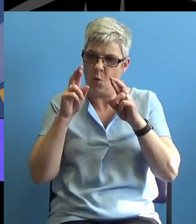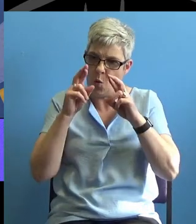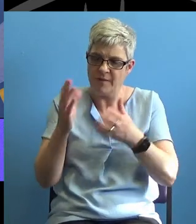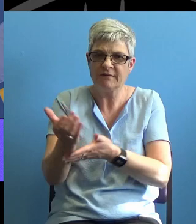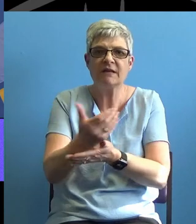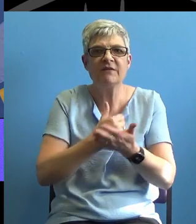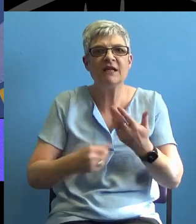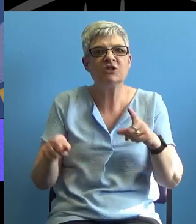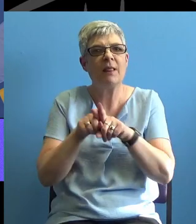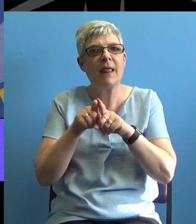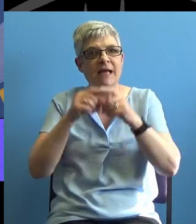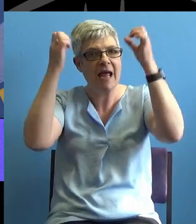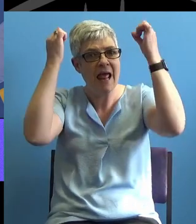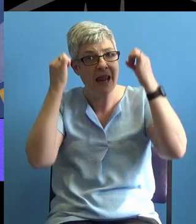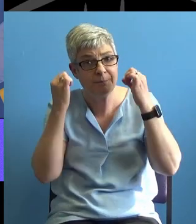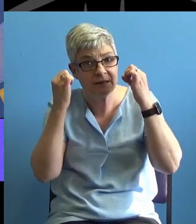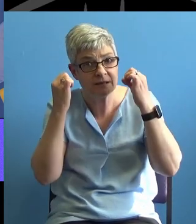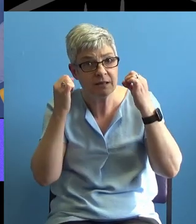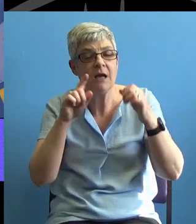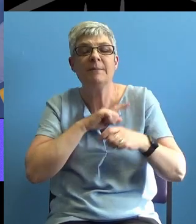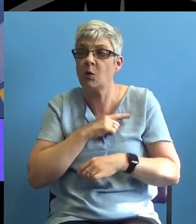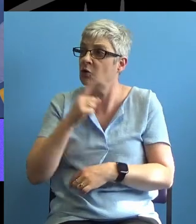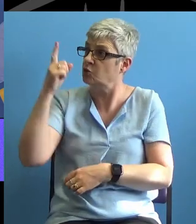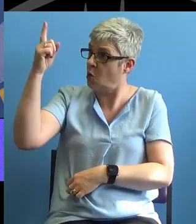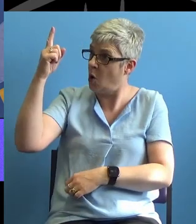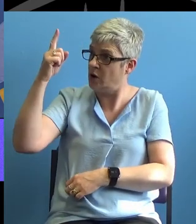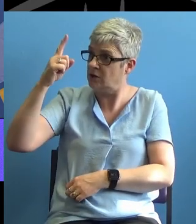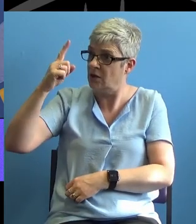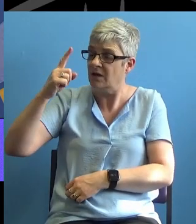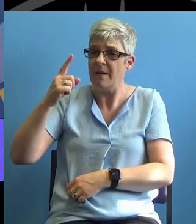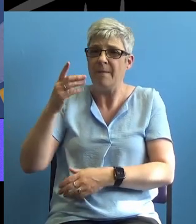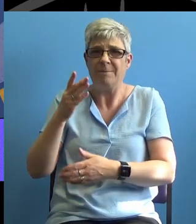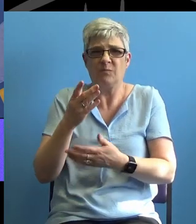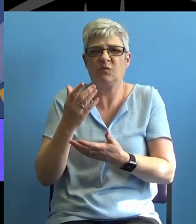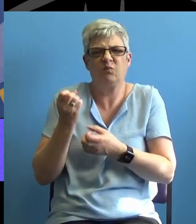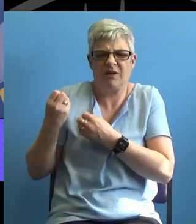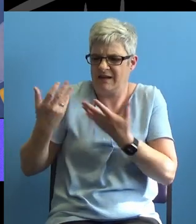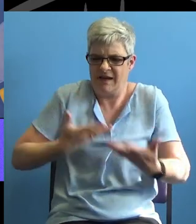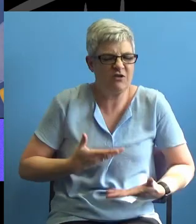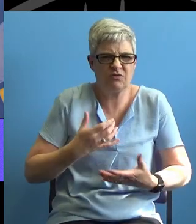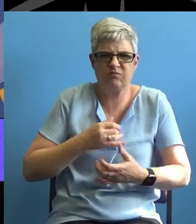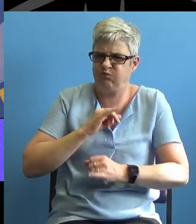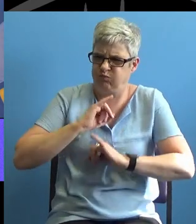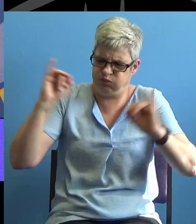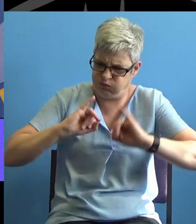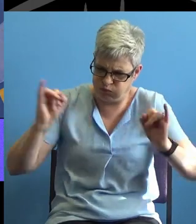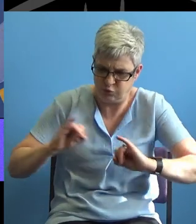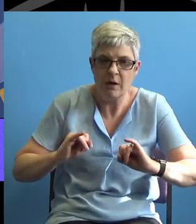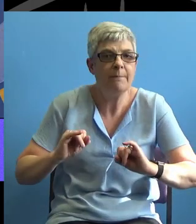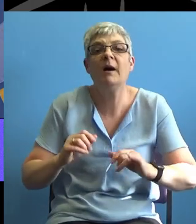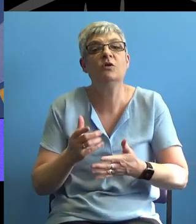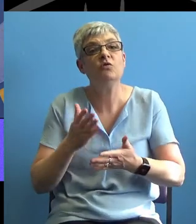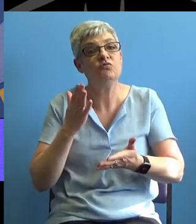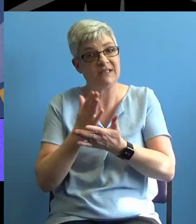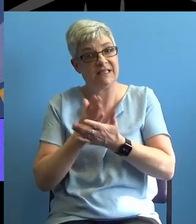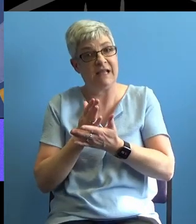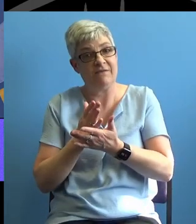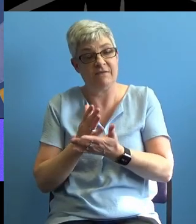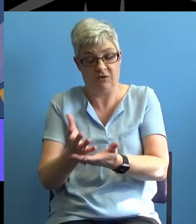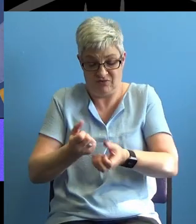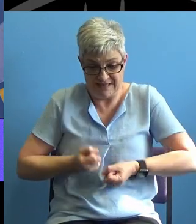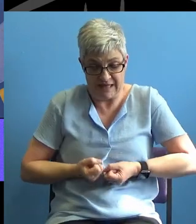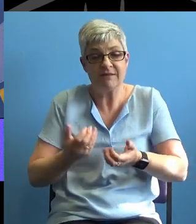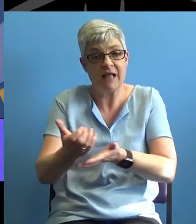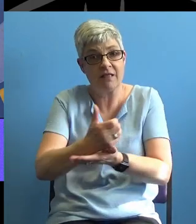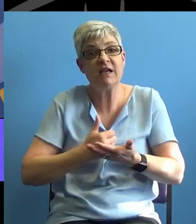helmet. For God did not appoint us to suffer wrath, but to receive salvation through our Lord Jesus